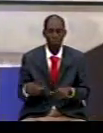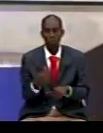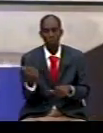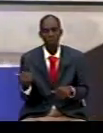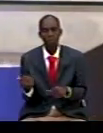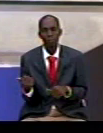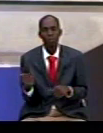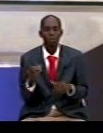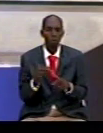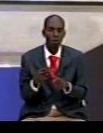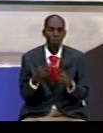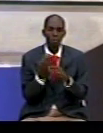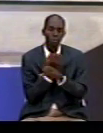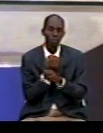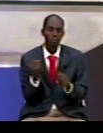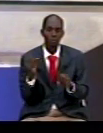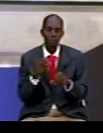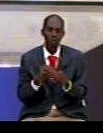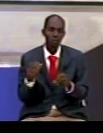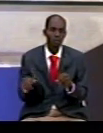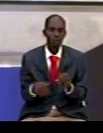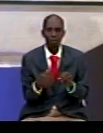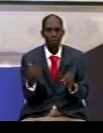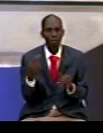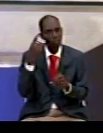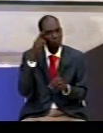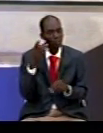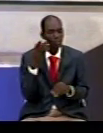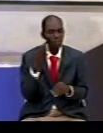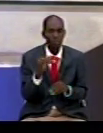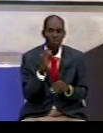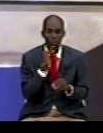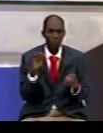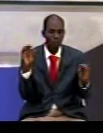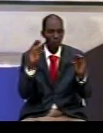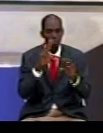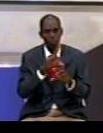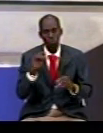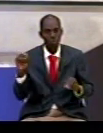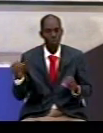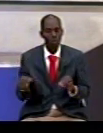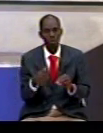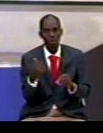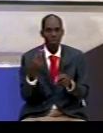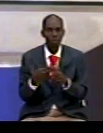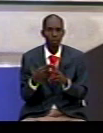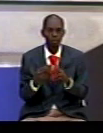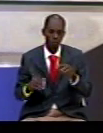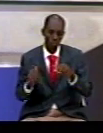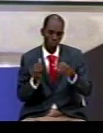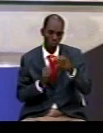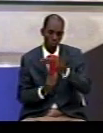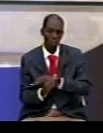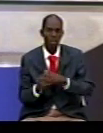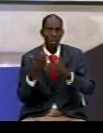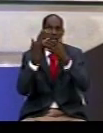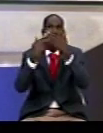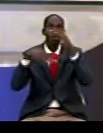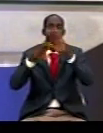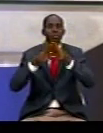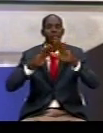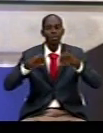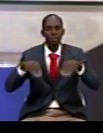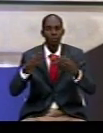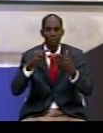is there salvation in any other, for there is none other name under heaven given among